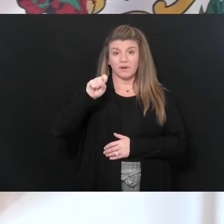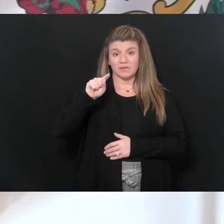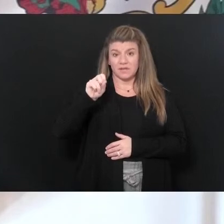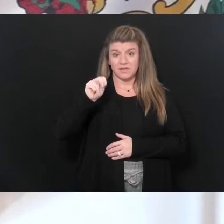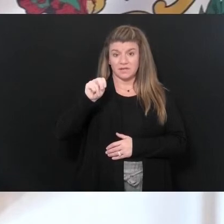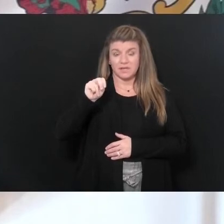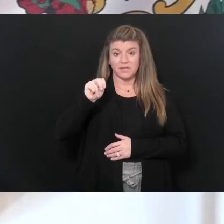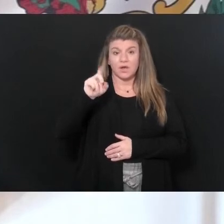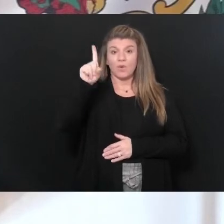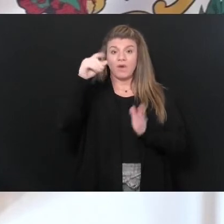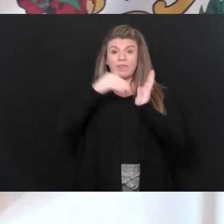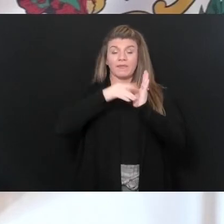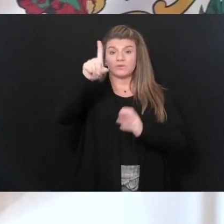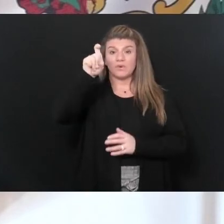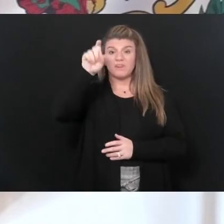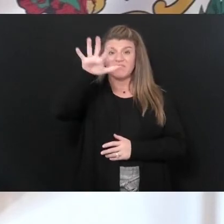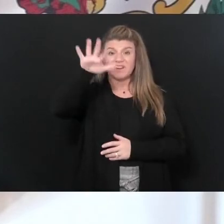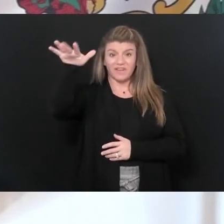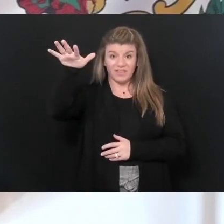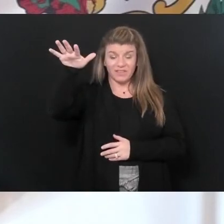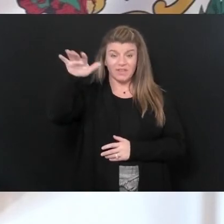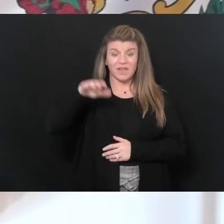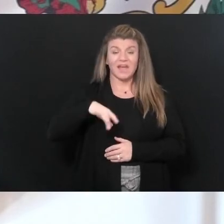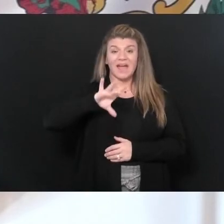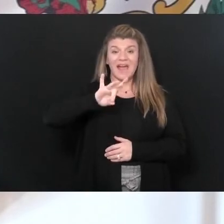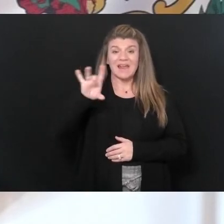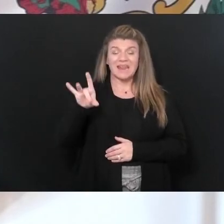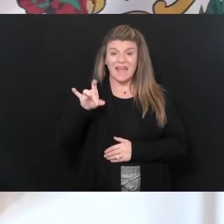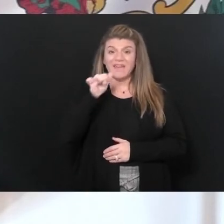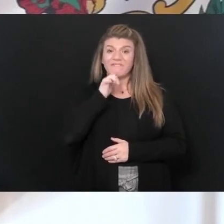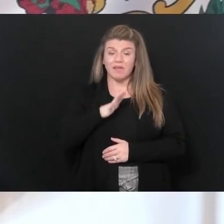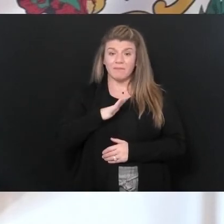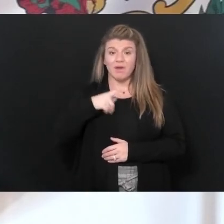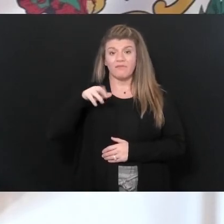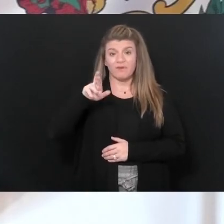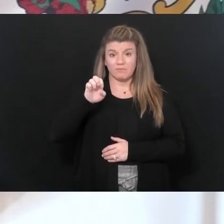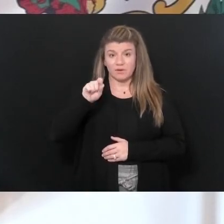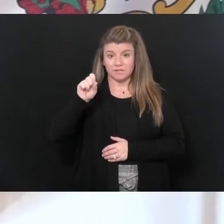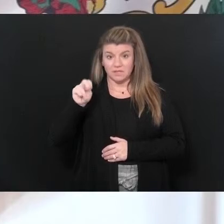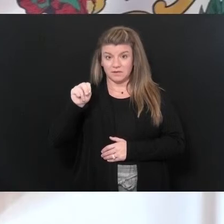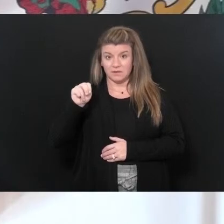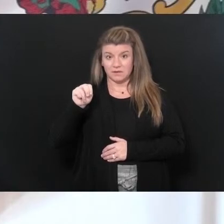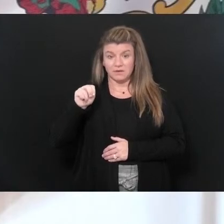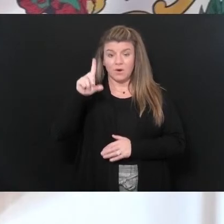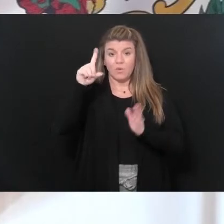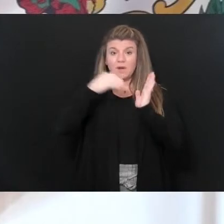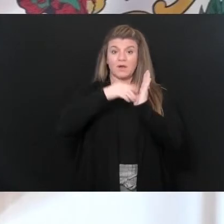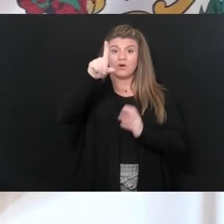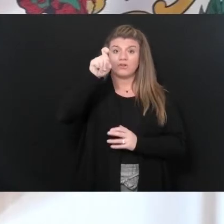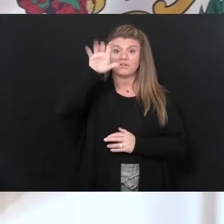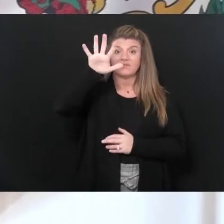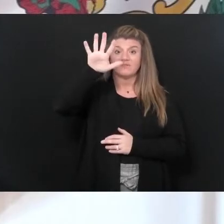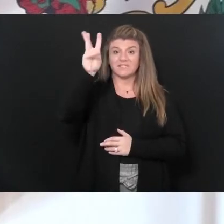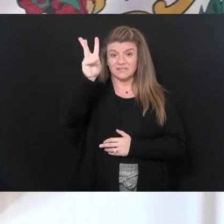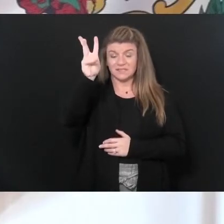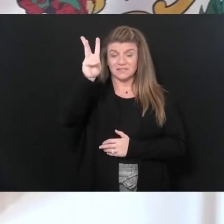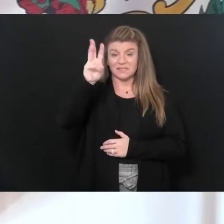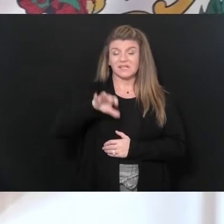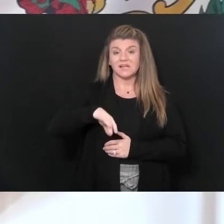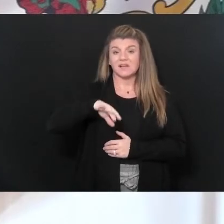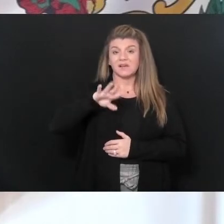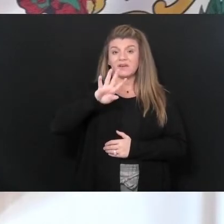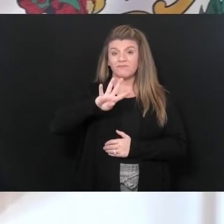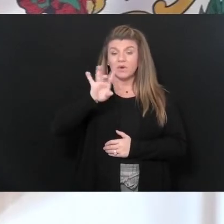County. Our 1155th death, an 88-year-old female from Preston County. Our 1156th death,